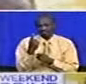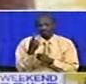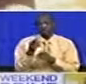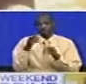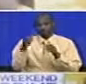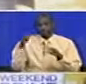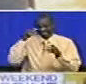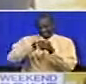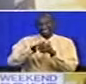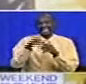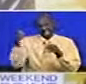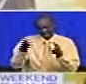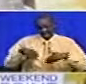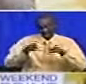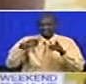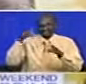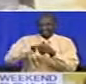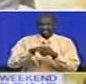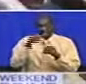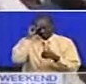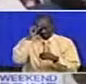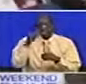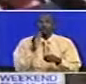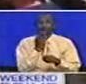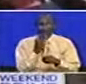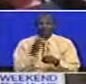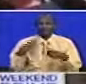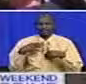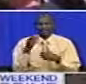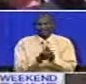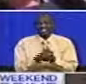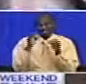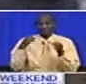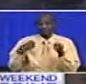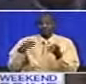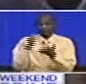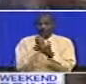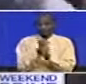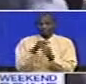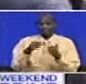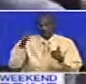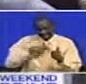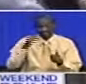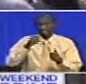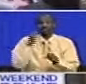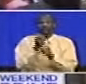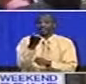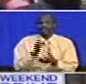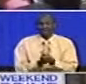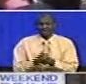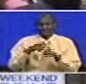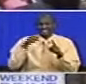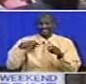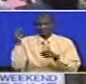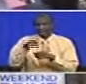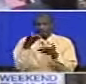mutuingize kwa hiyo serikali jamii ya Waluya. Kama watu hawajaandikwa kazi, sisi ndio tunafaa kufanya kazi hiyo. Lakini tukikuja